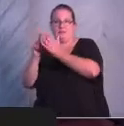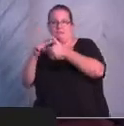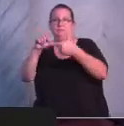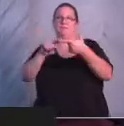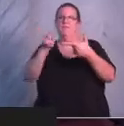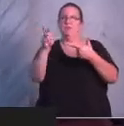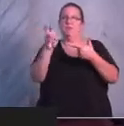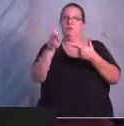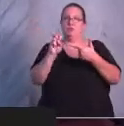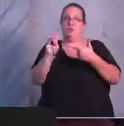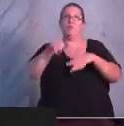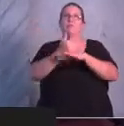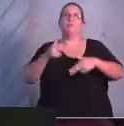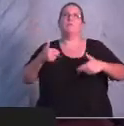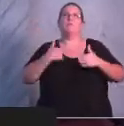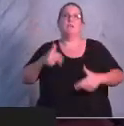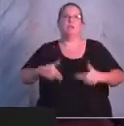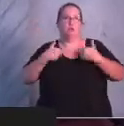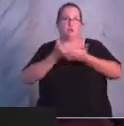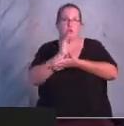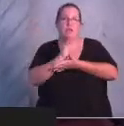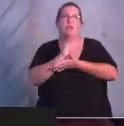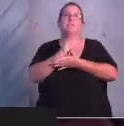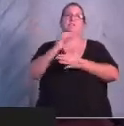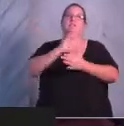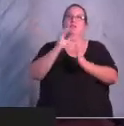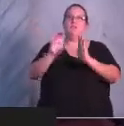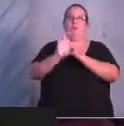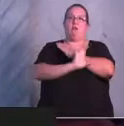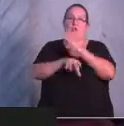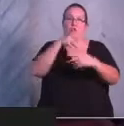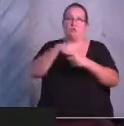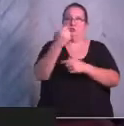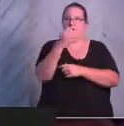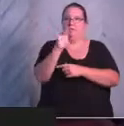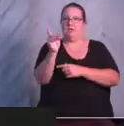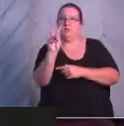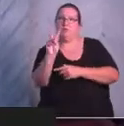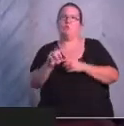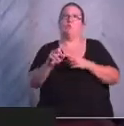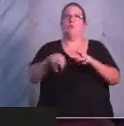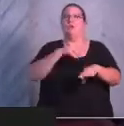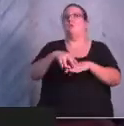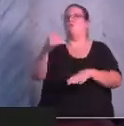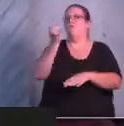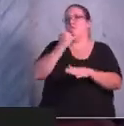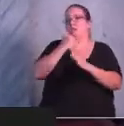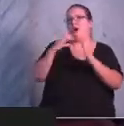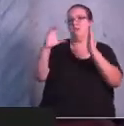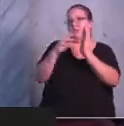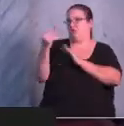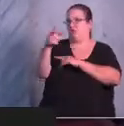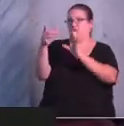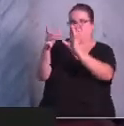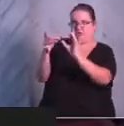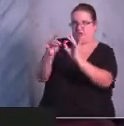Canadian Human Rights Act to be incorporated into Constitution Act 1982. And then, of course, the flawed Section 13 that you refer to.